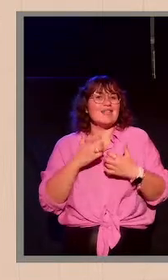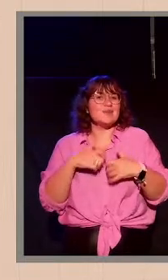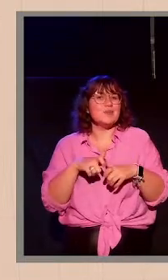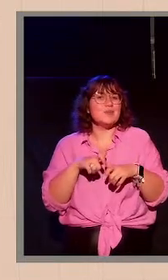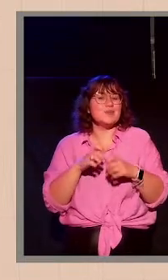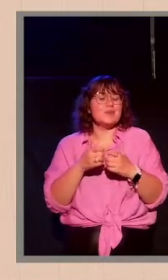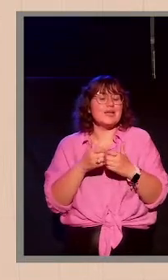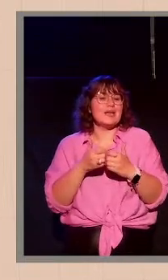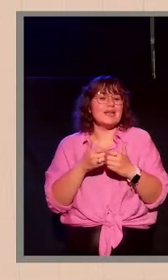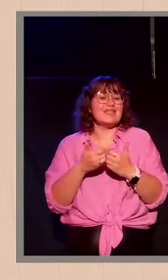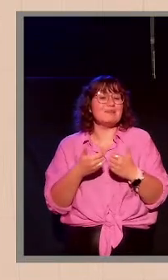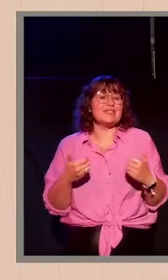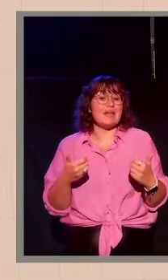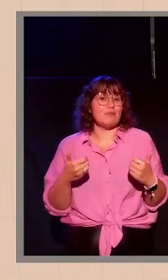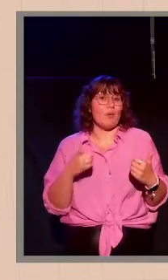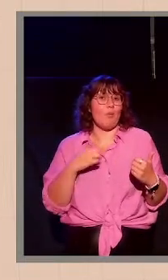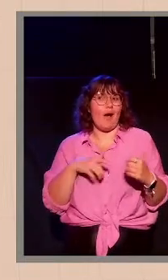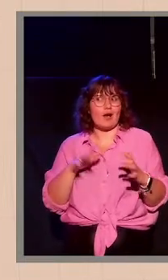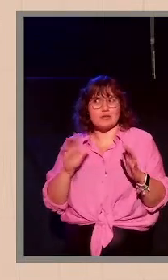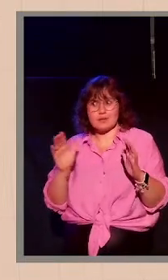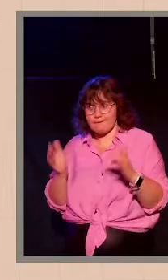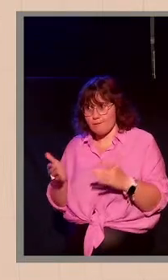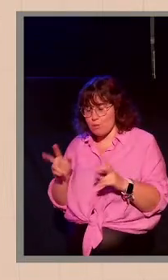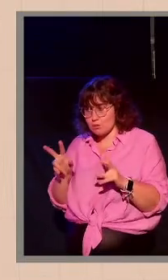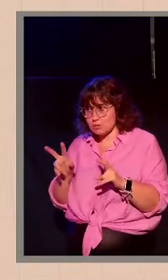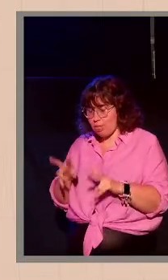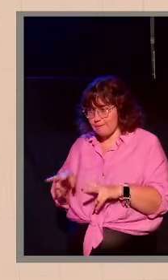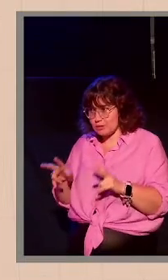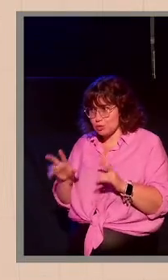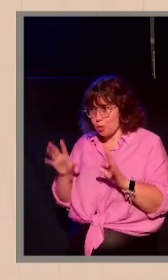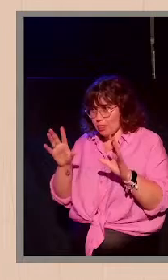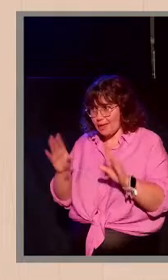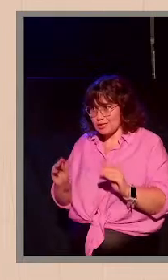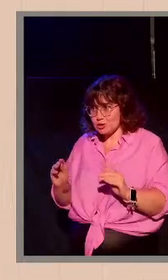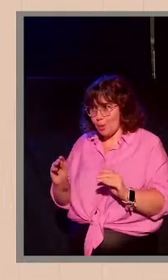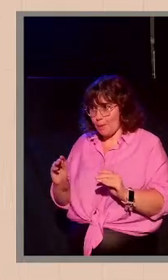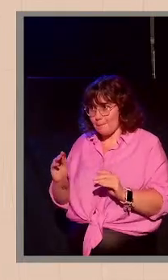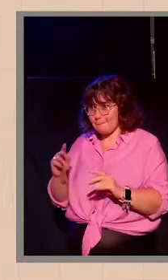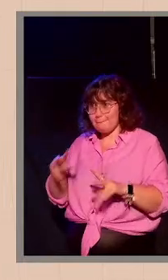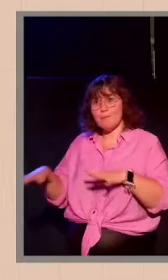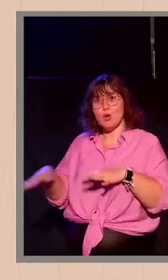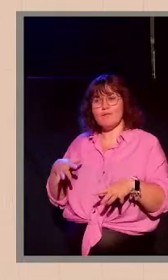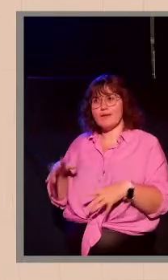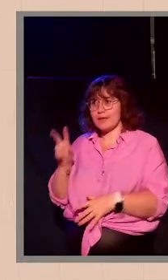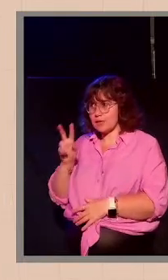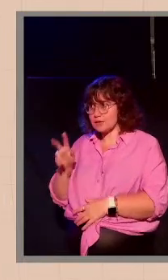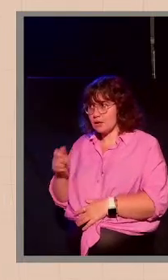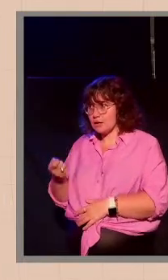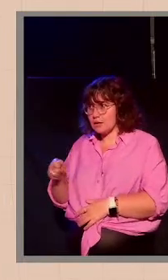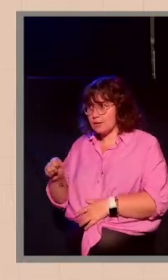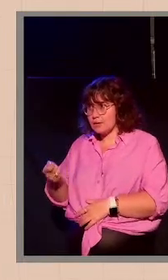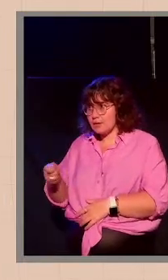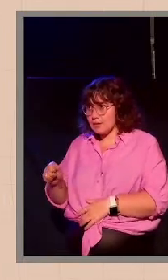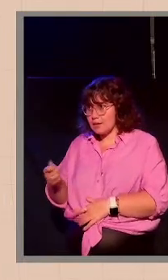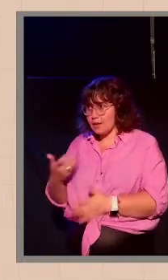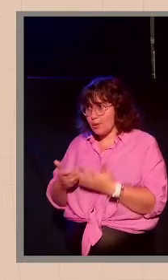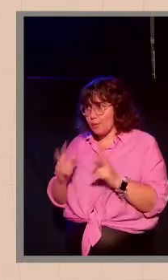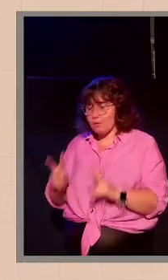get transfixed by the visuals, and then they stop moving. They just stand there and get transfixed by the visuals.